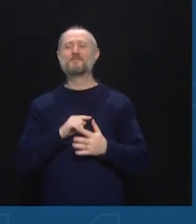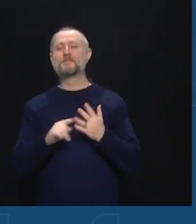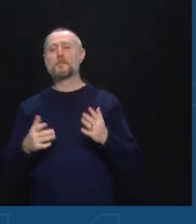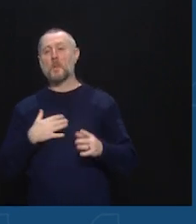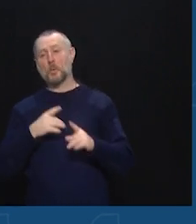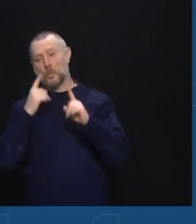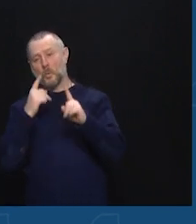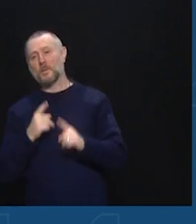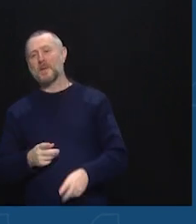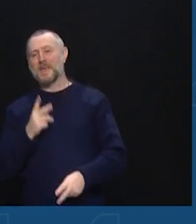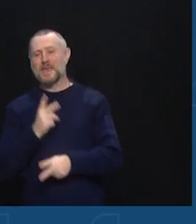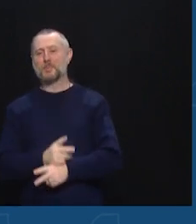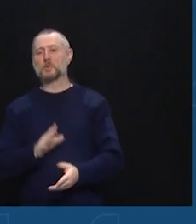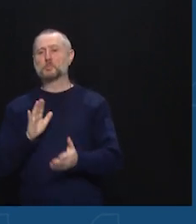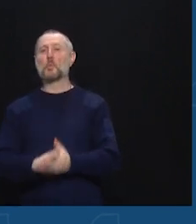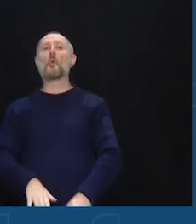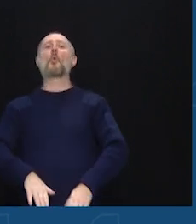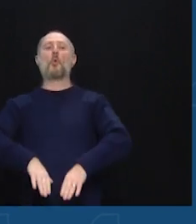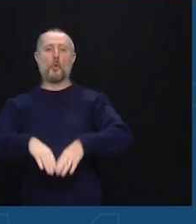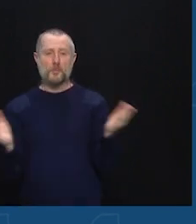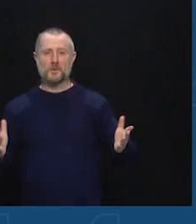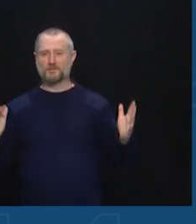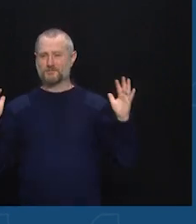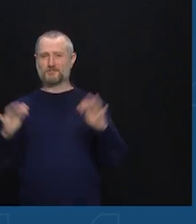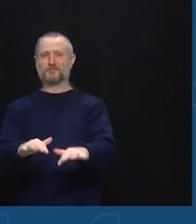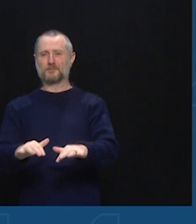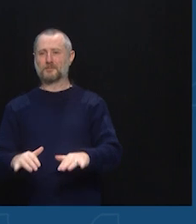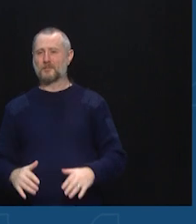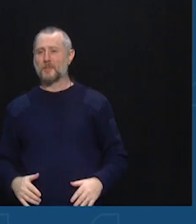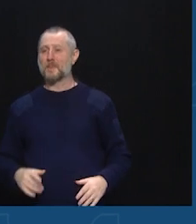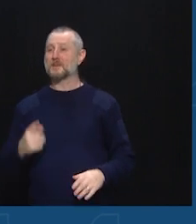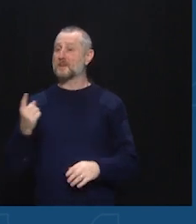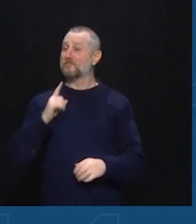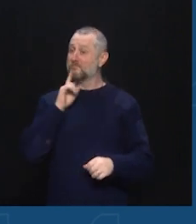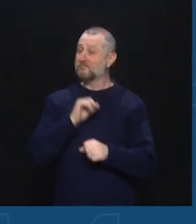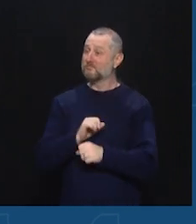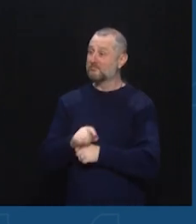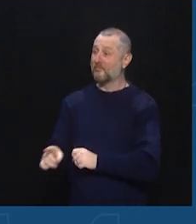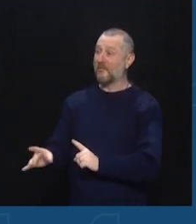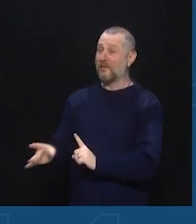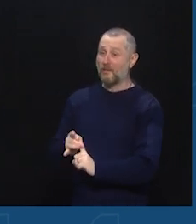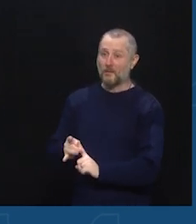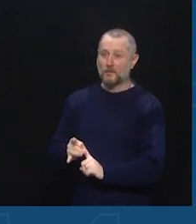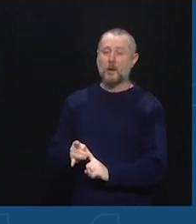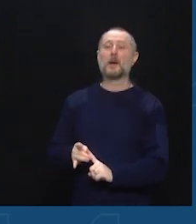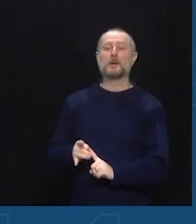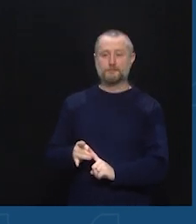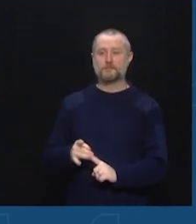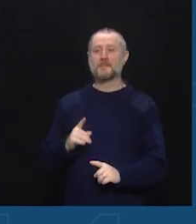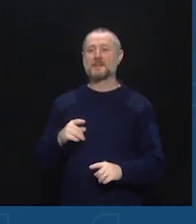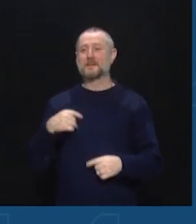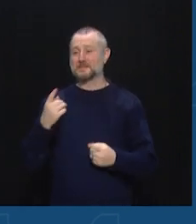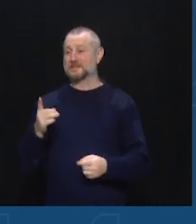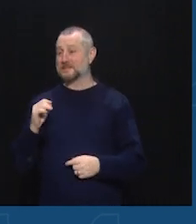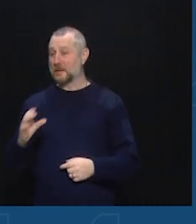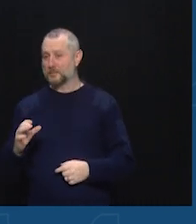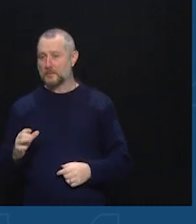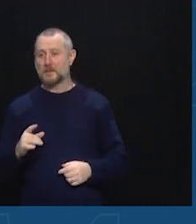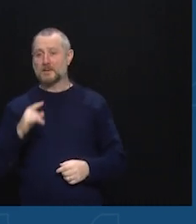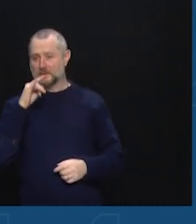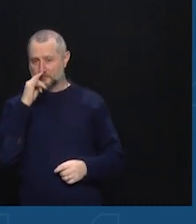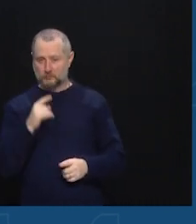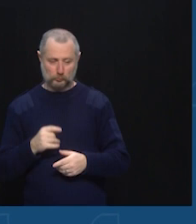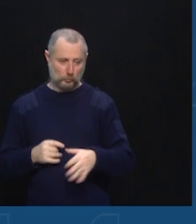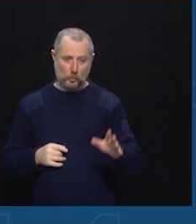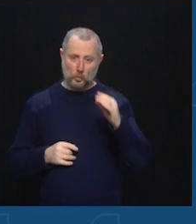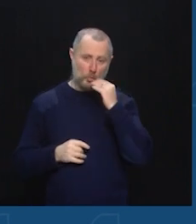keeping schools open, and when someone tests positive, we now have the capacity, we've been doing this since December, to send the children home with